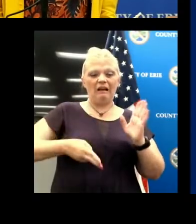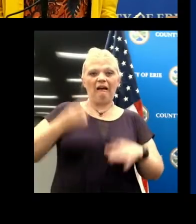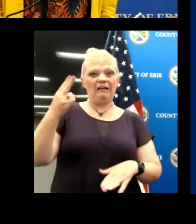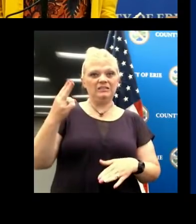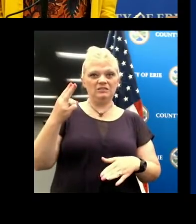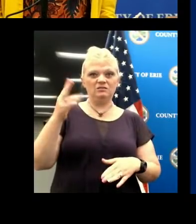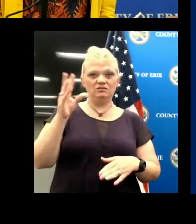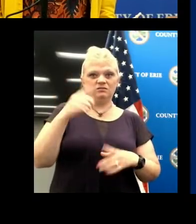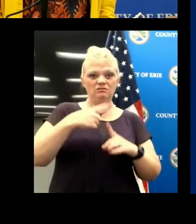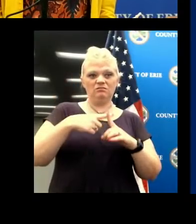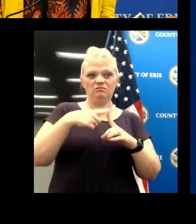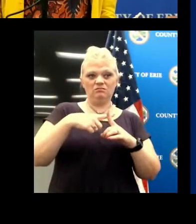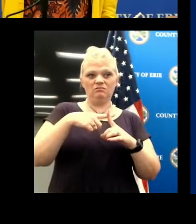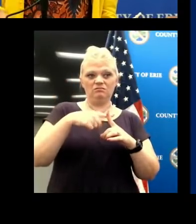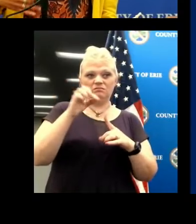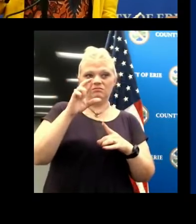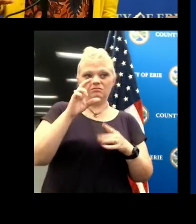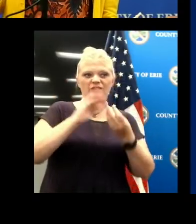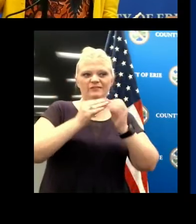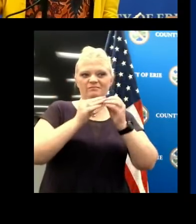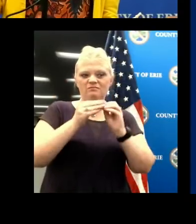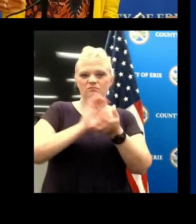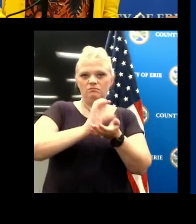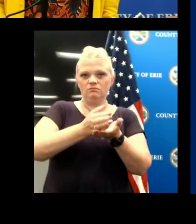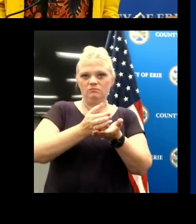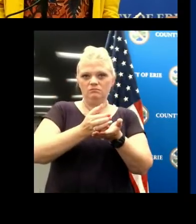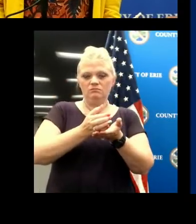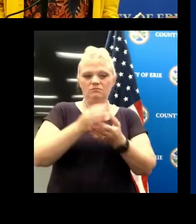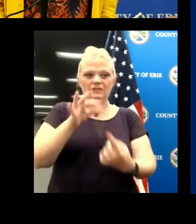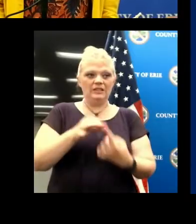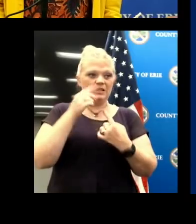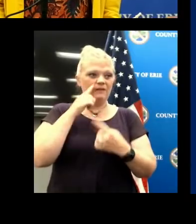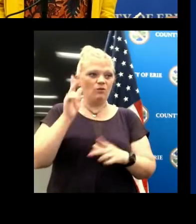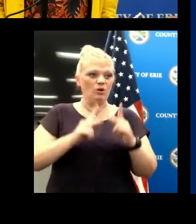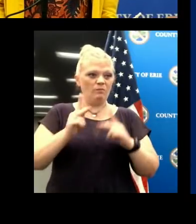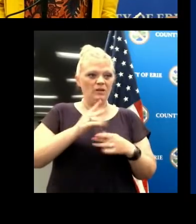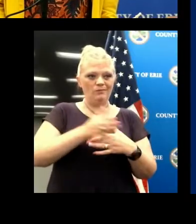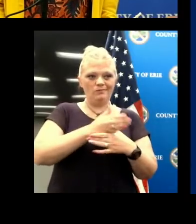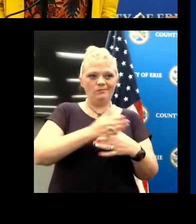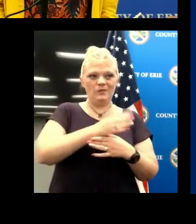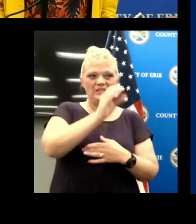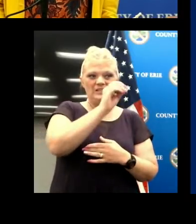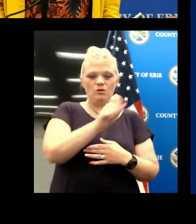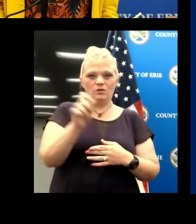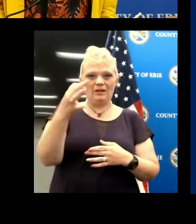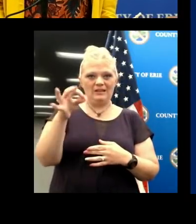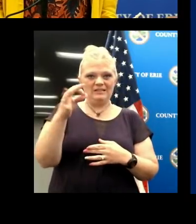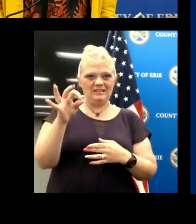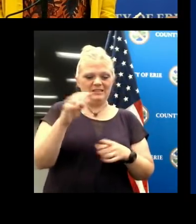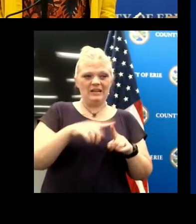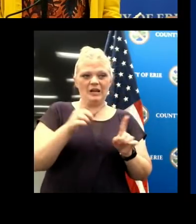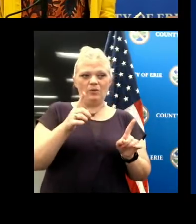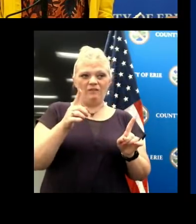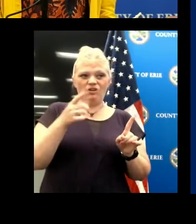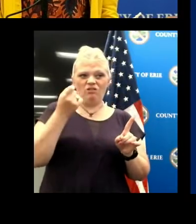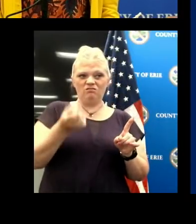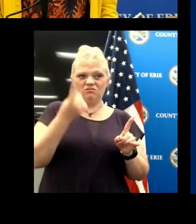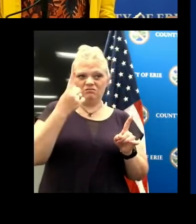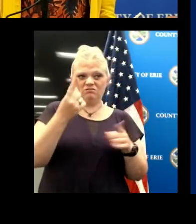rate. Except for the people between 0 and 19. However, you can note that